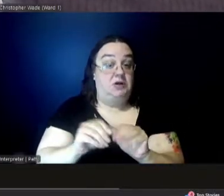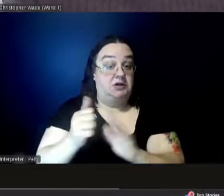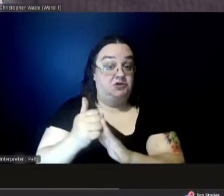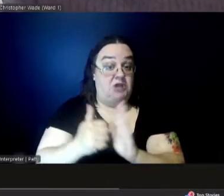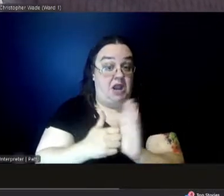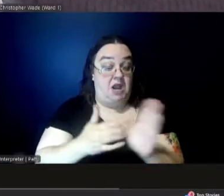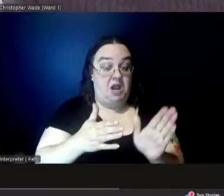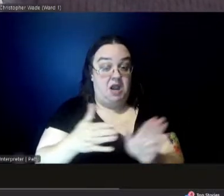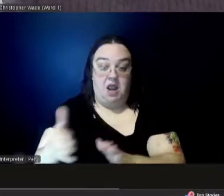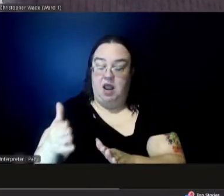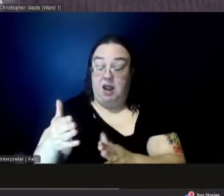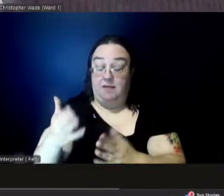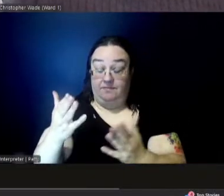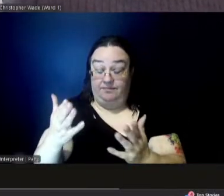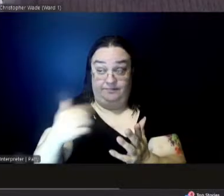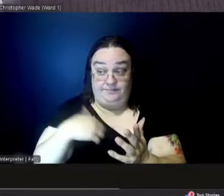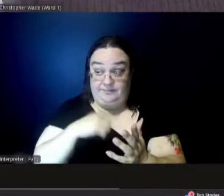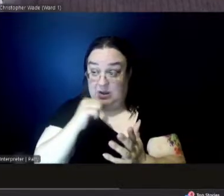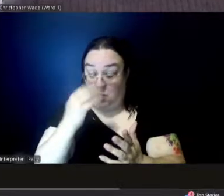I'm not aware of anything.